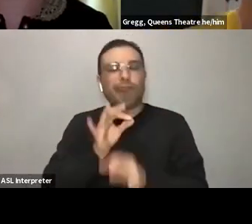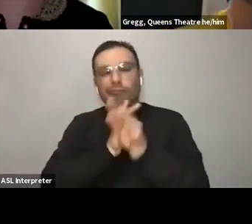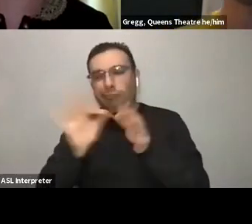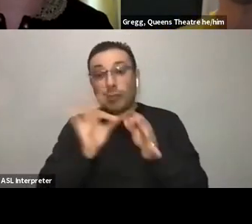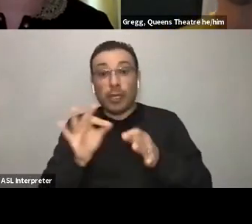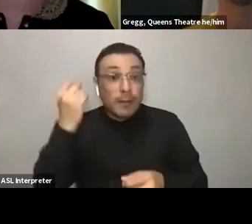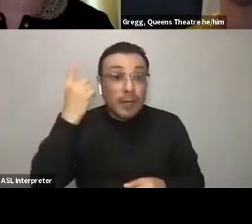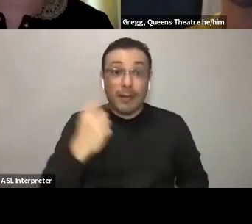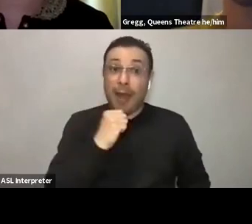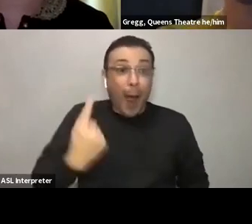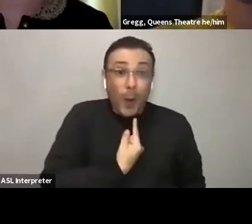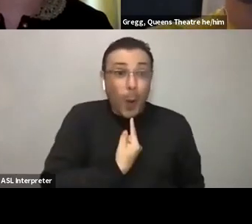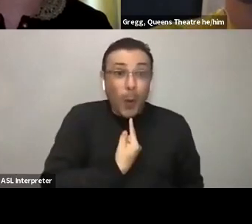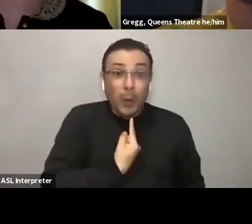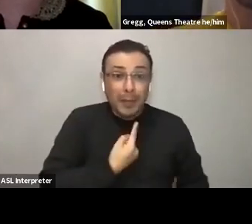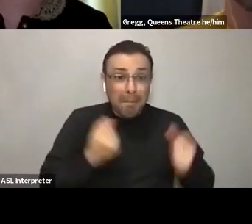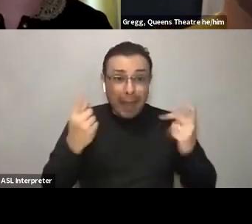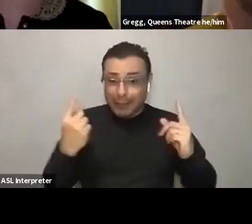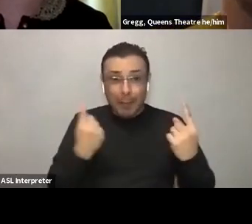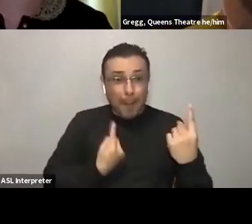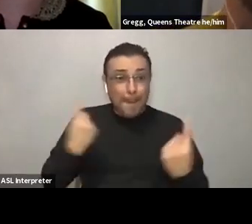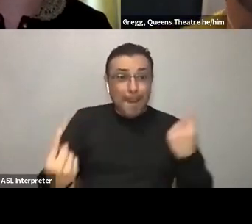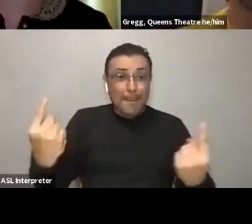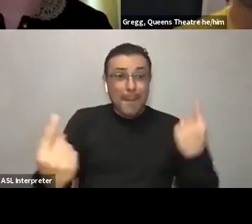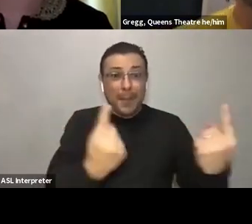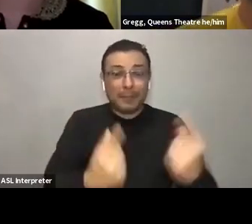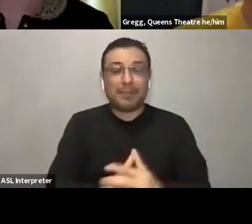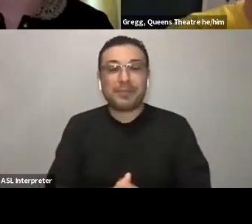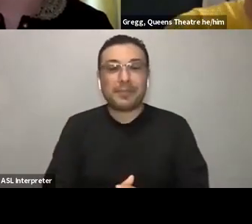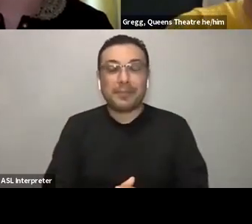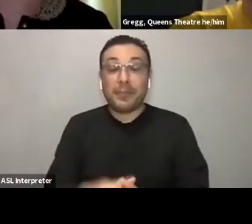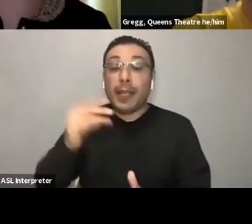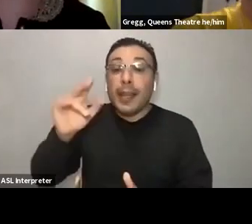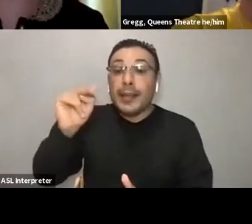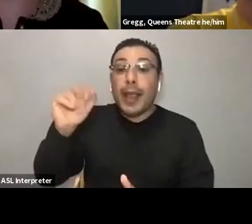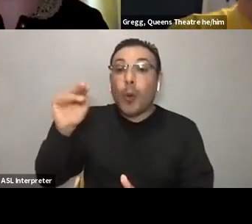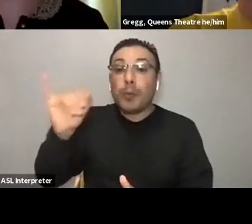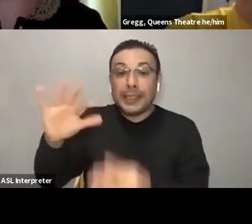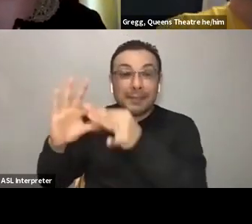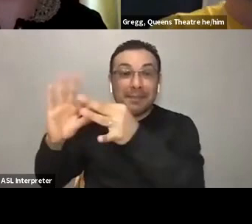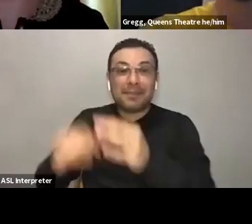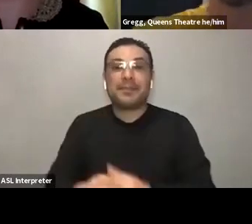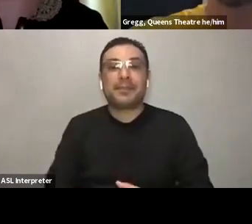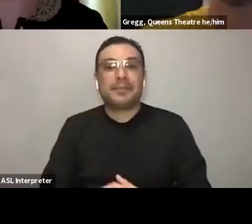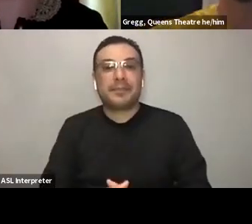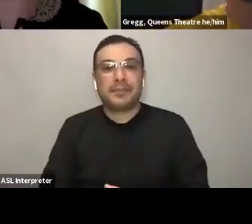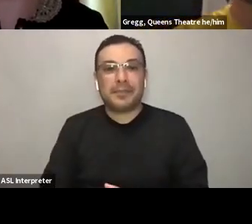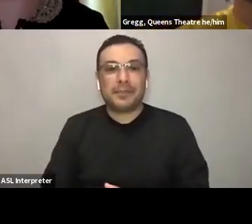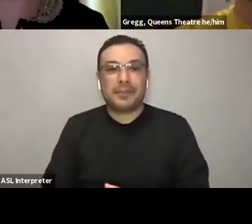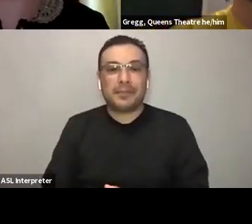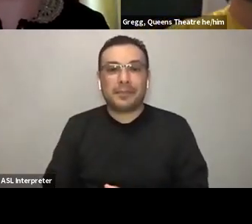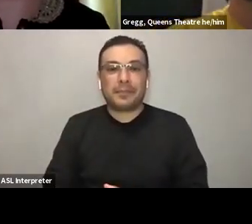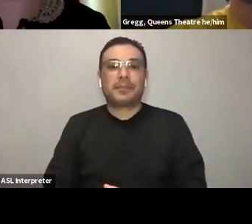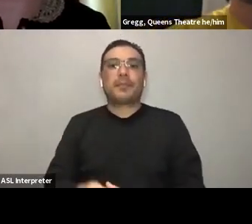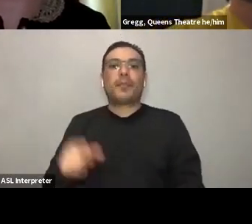so, uh, Naomi, would you like to share one last thought, please? I just echo everything Greg said, and what John has said, I just